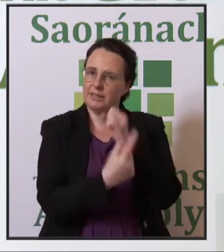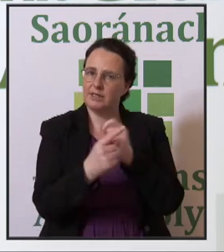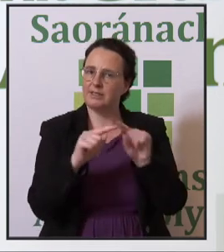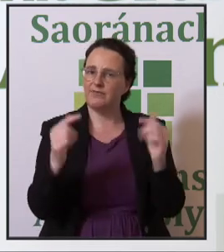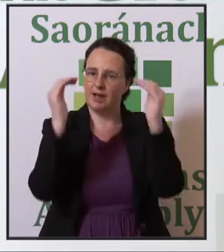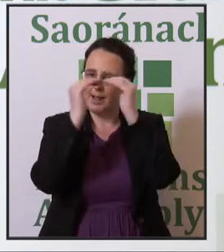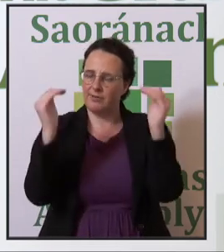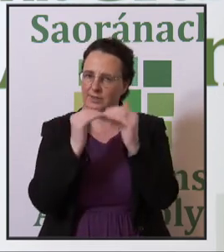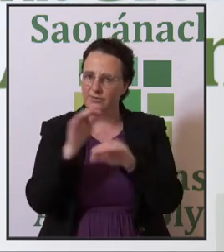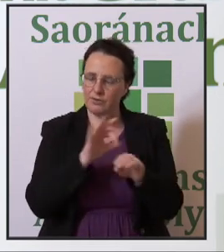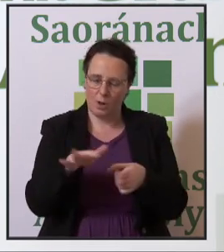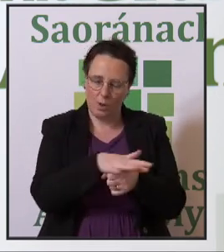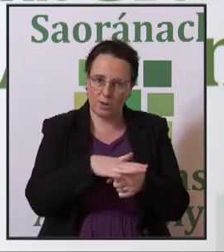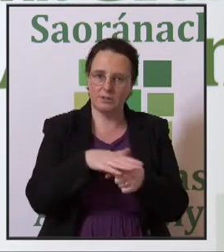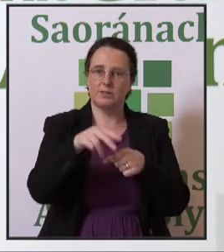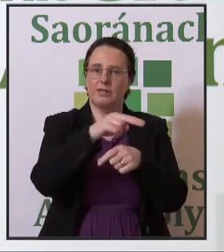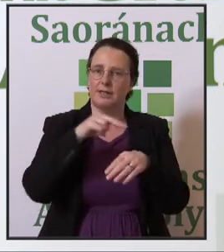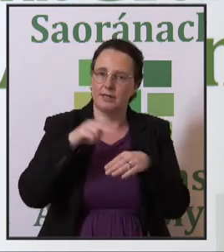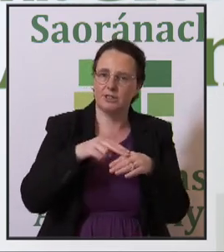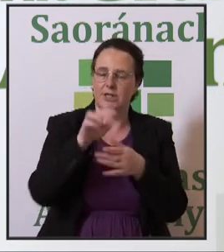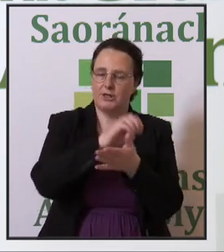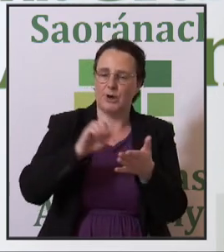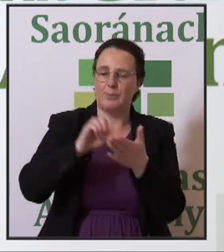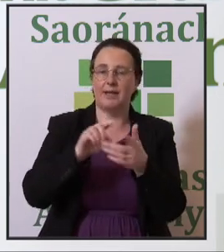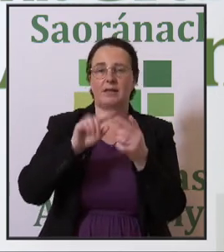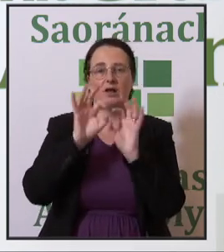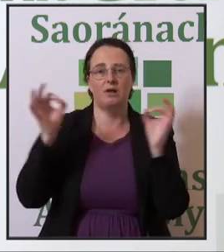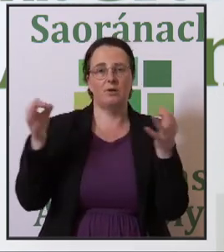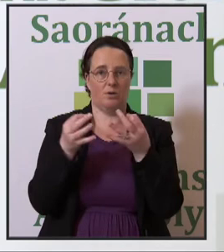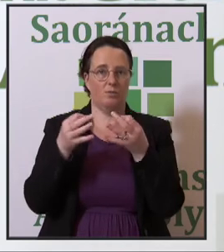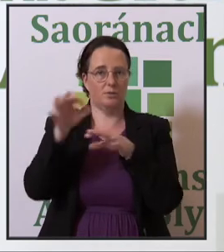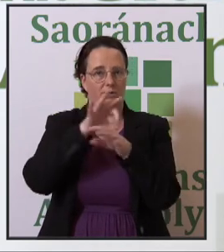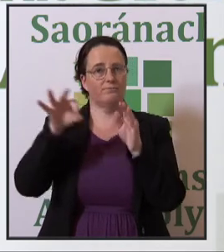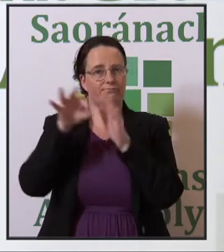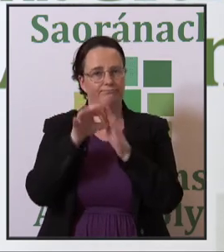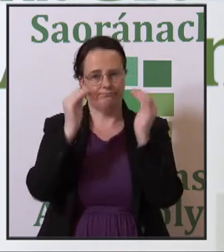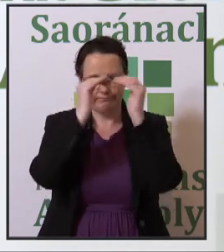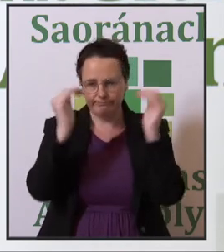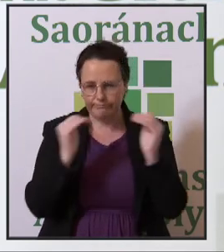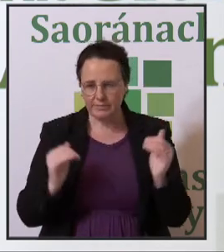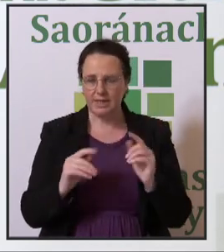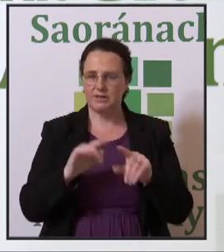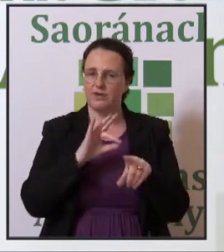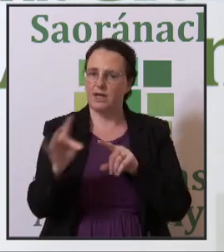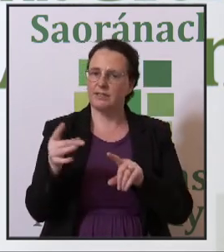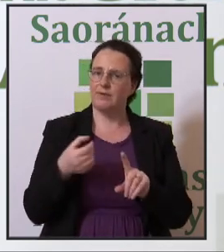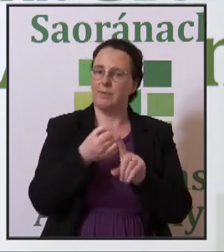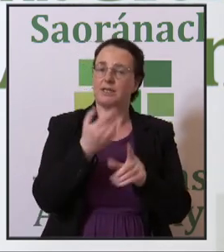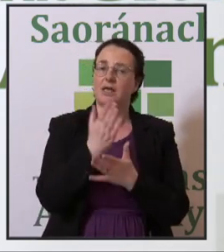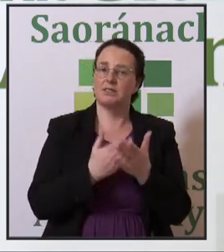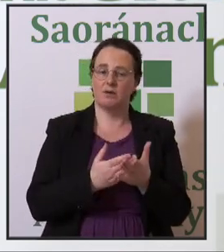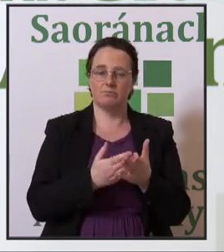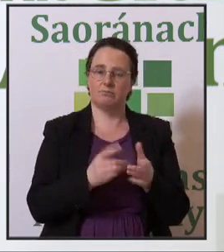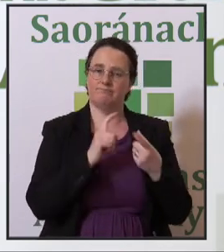government, so local, national, European, and global, and with varying degrees of impact. Some are